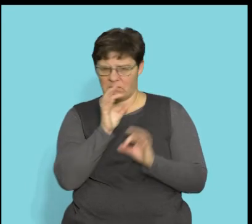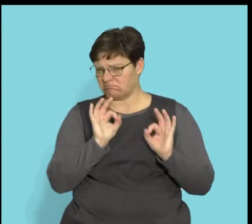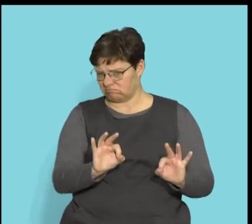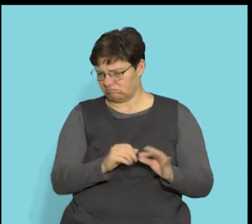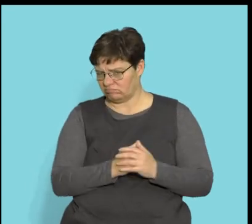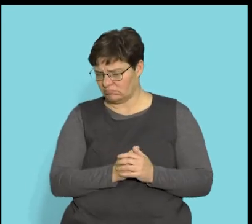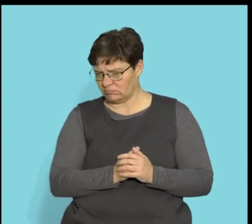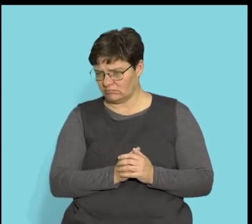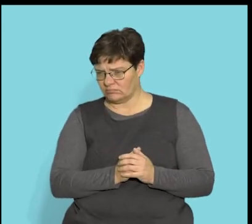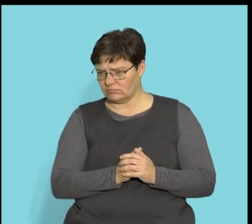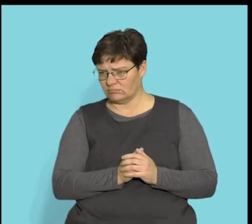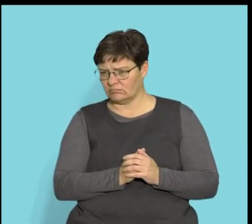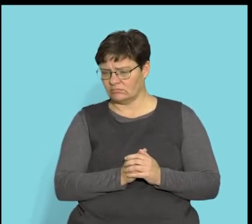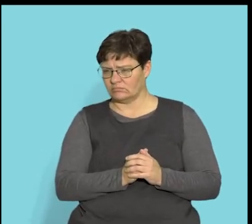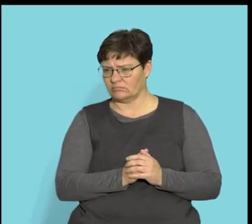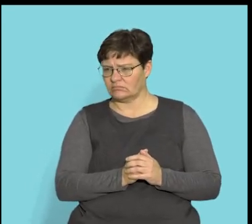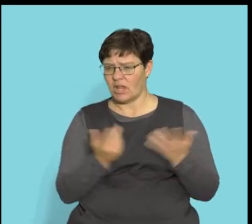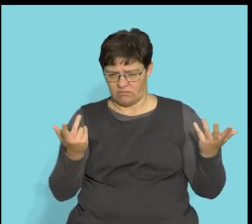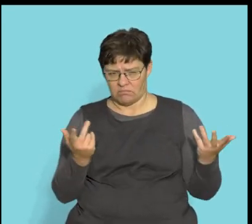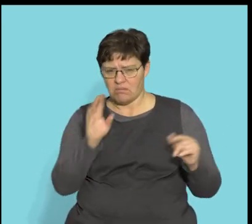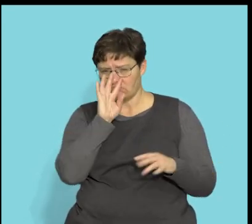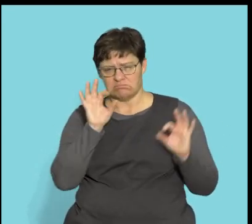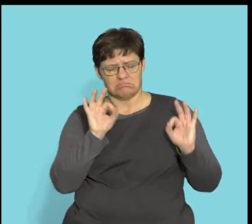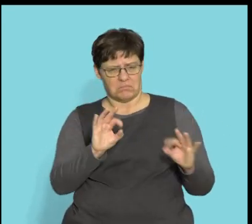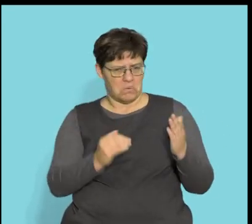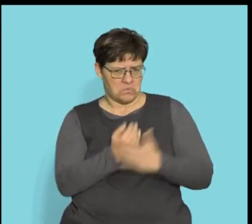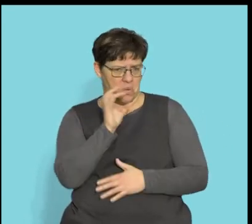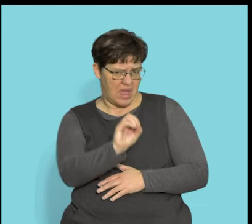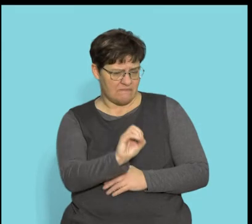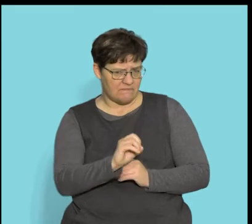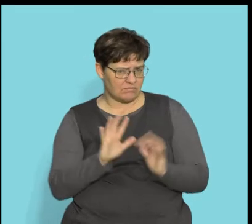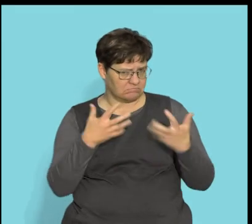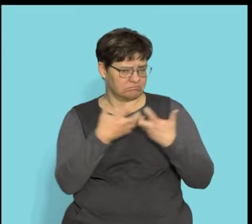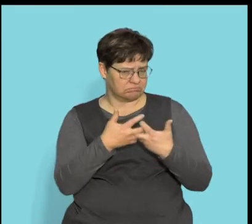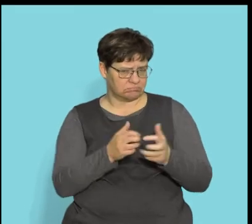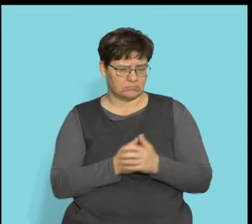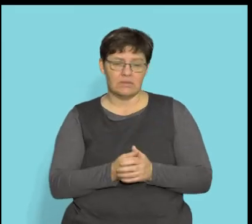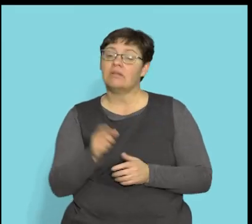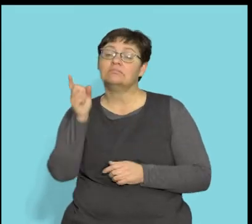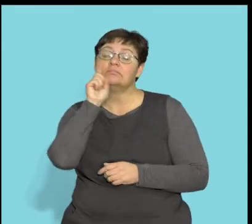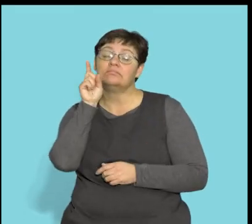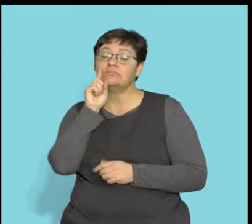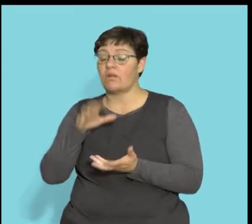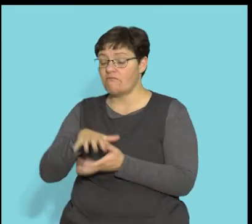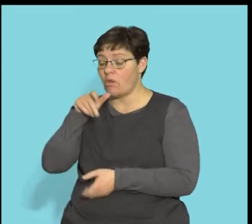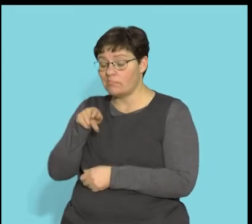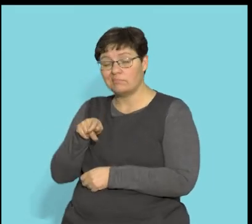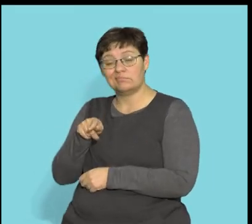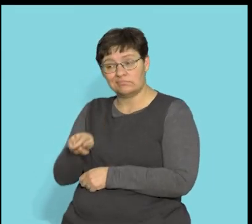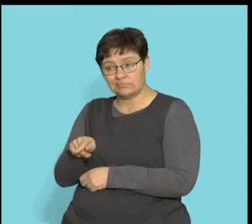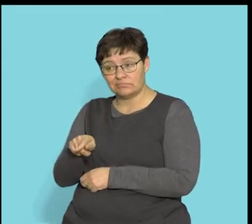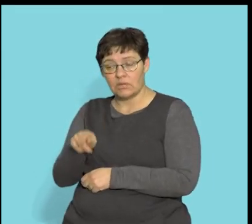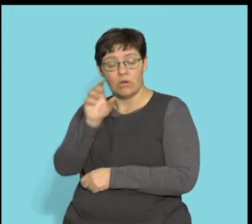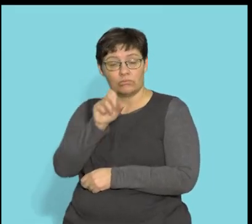factor squared times the new surface area is the actual new surface area. Then I'm going to test my theory to see if my scale